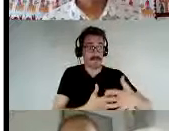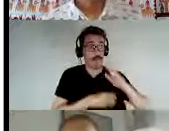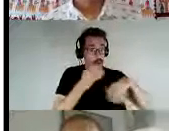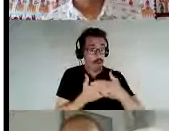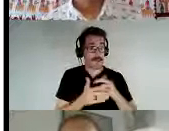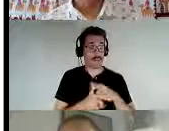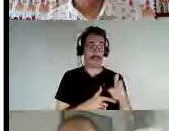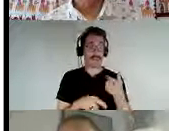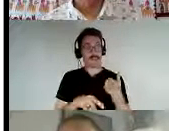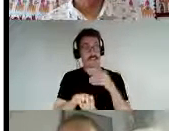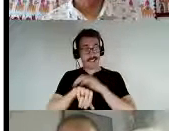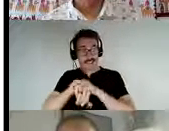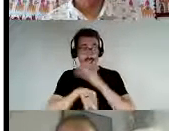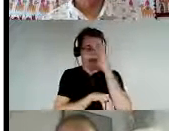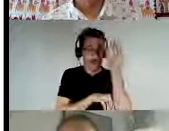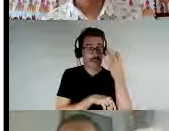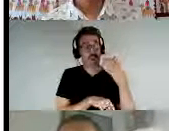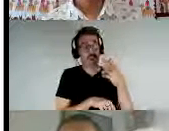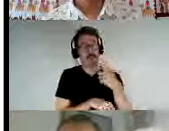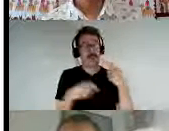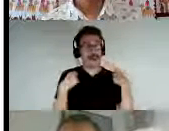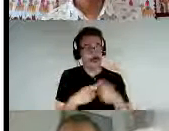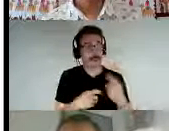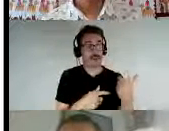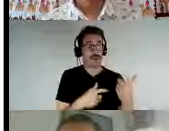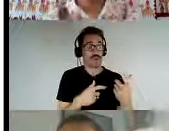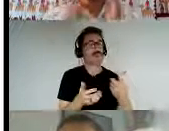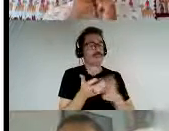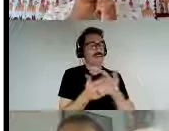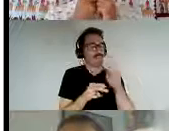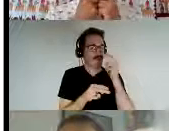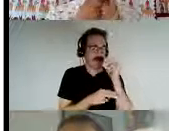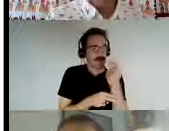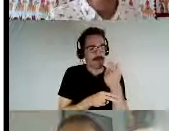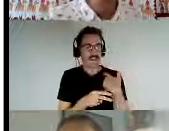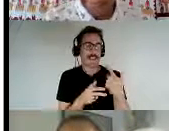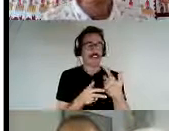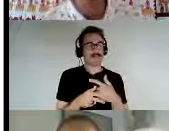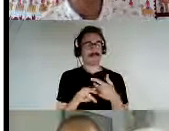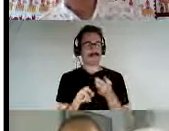has a wicked sense of humor, sometimes a little bit naughty and spicy for me.